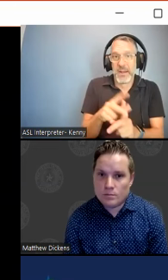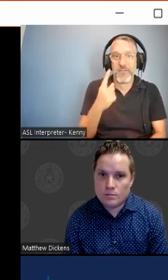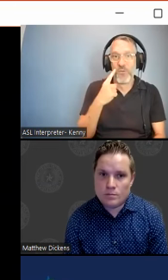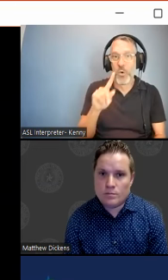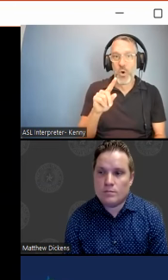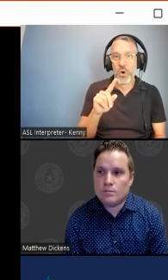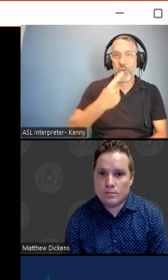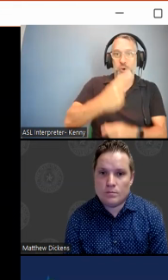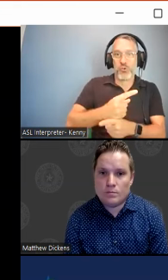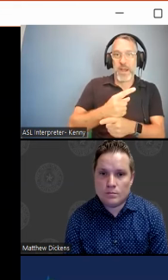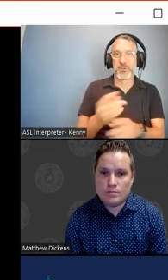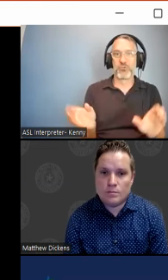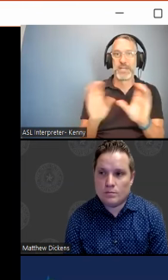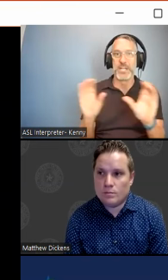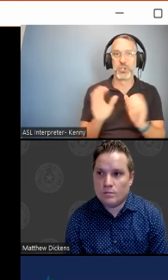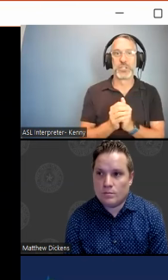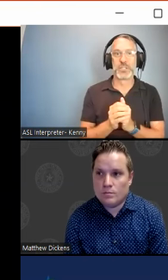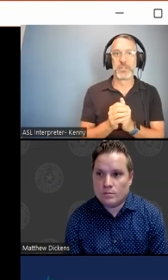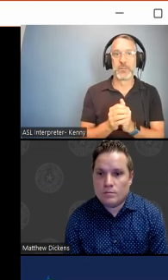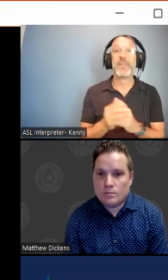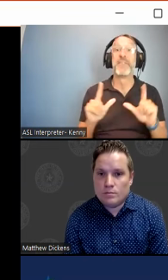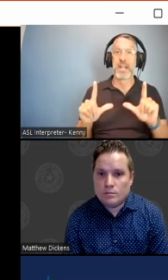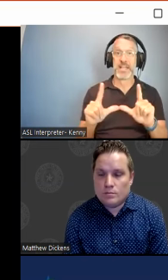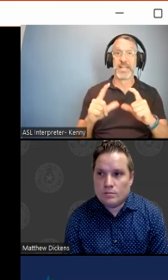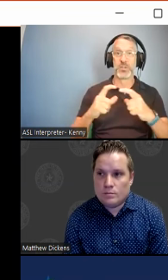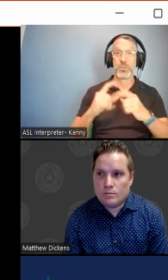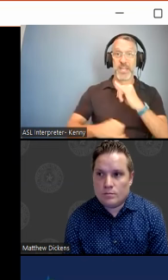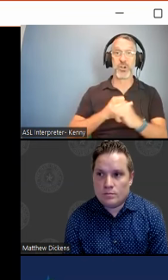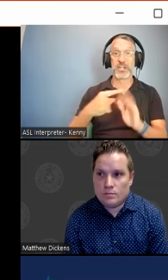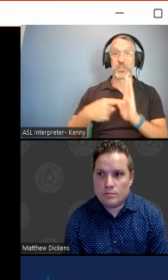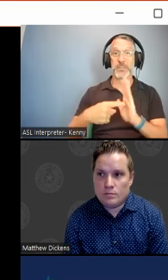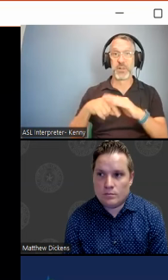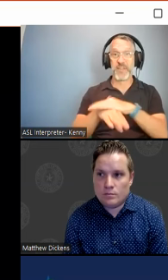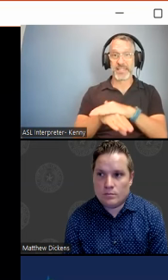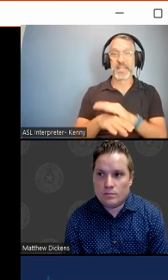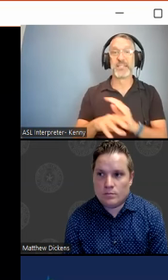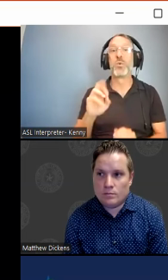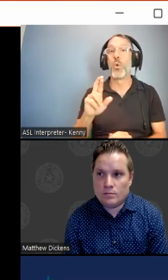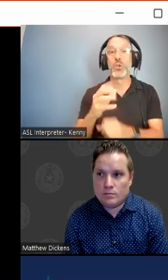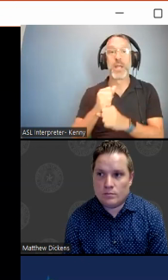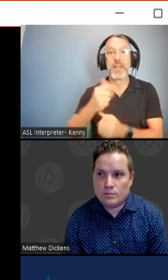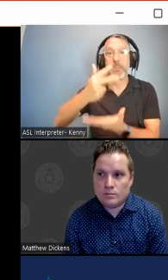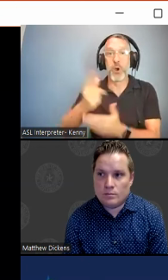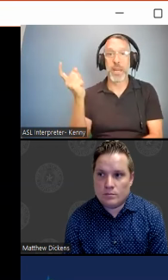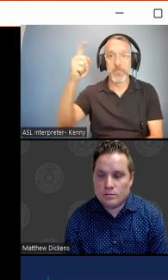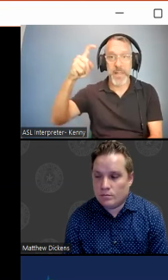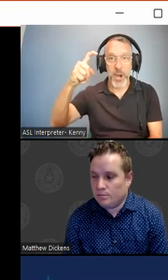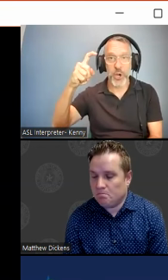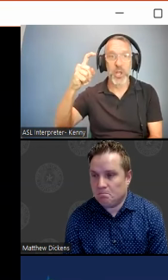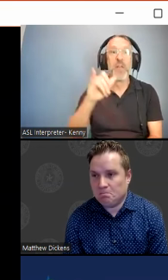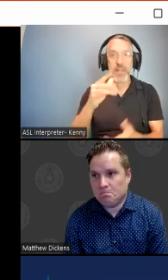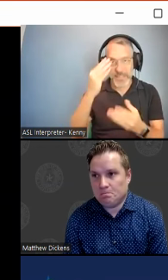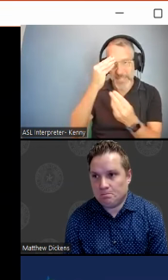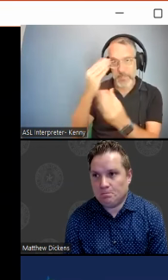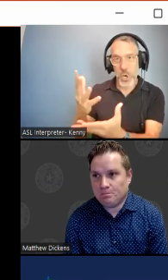the correct credentials. They have the license plate with the International Symbol of Access or to get their parking placard. So this lets them